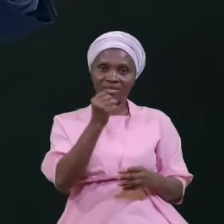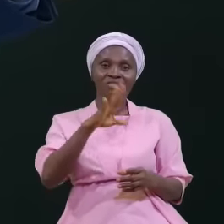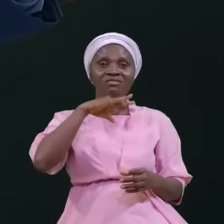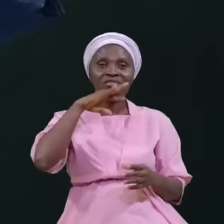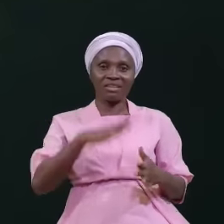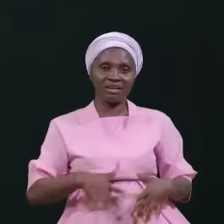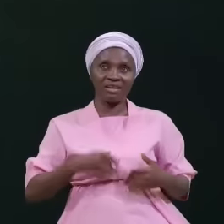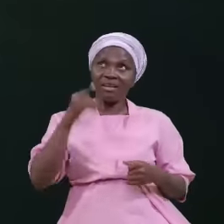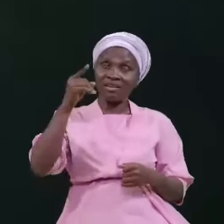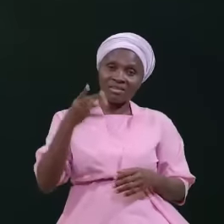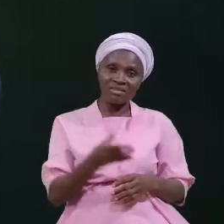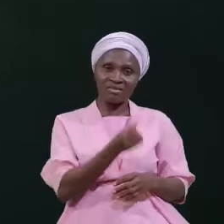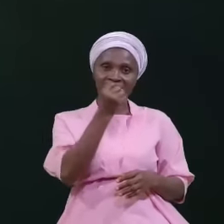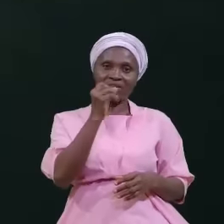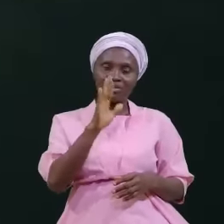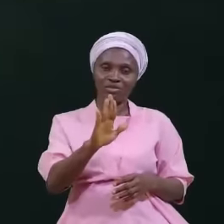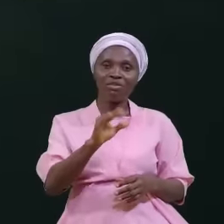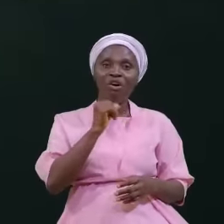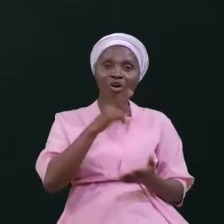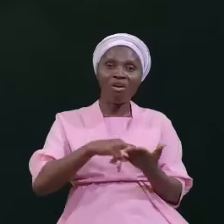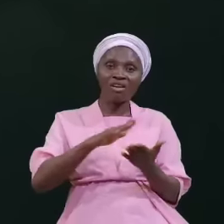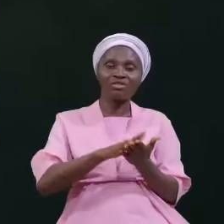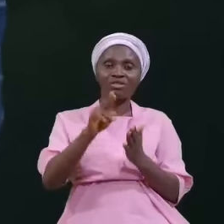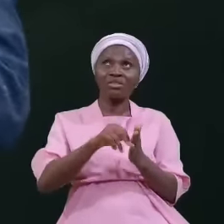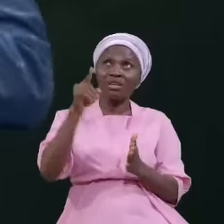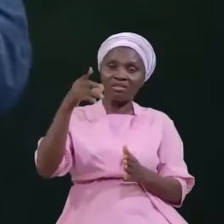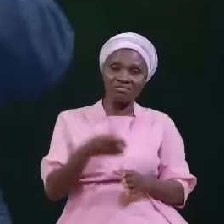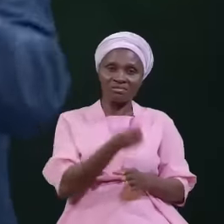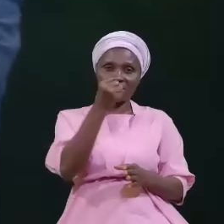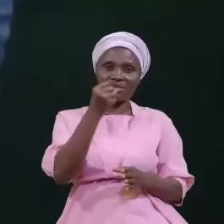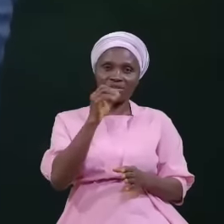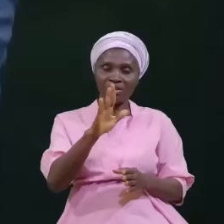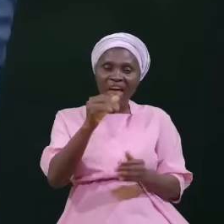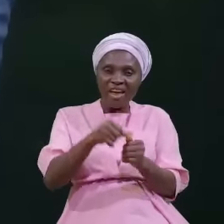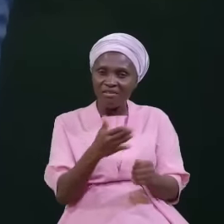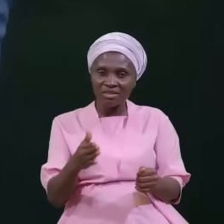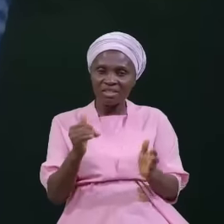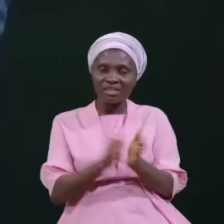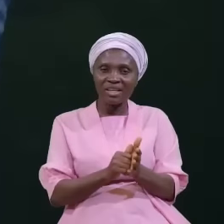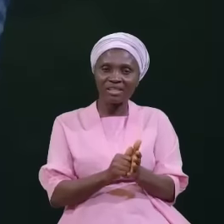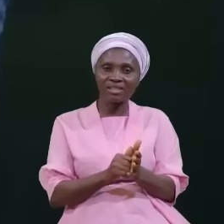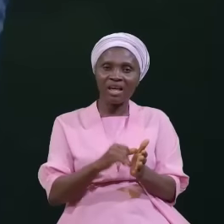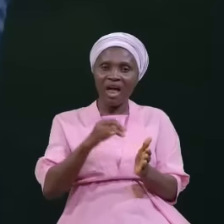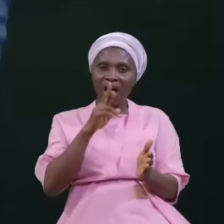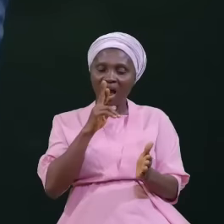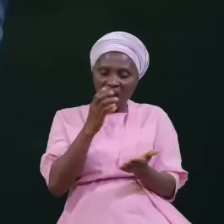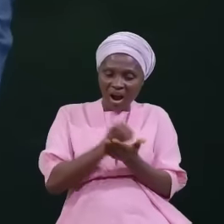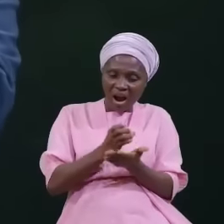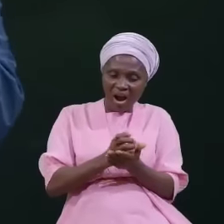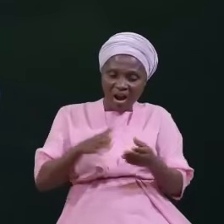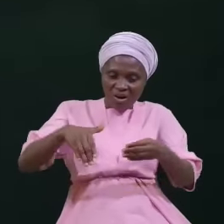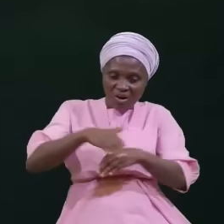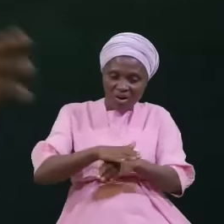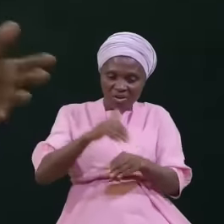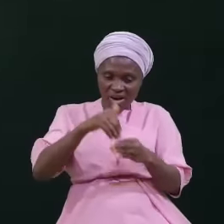your unrighteousness. It takes everything that had been bottled in the heart, everything stored in